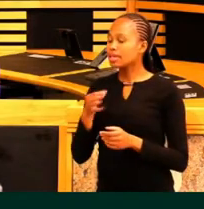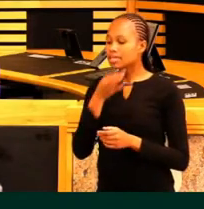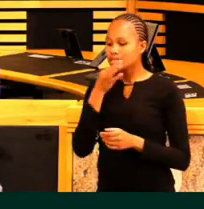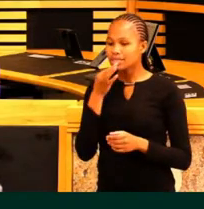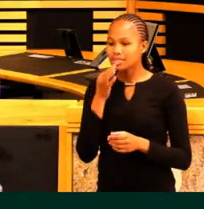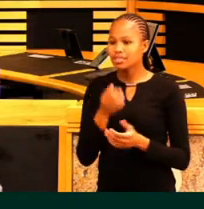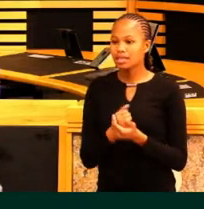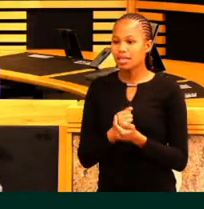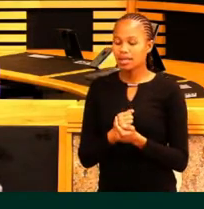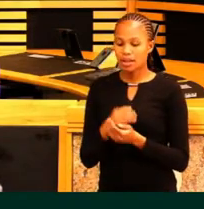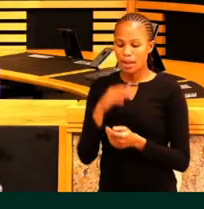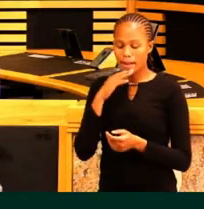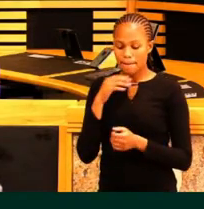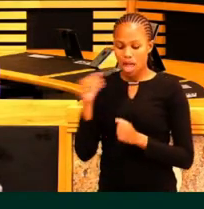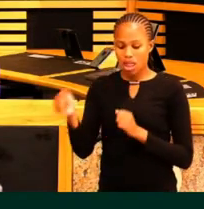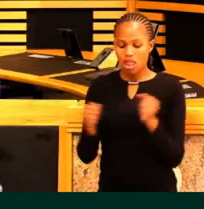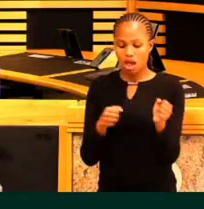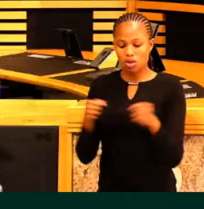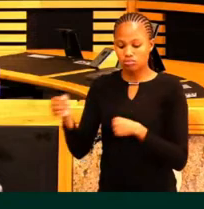the unemployment